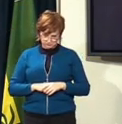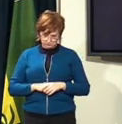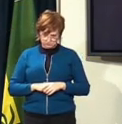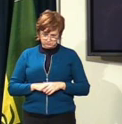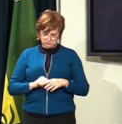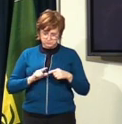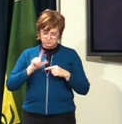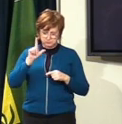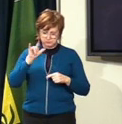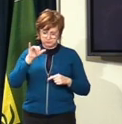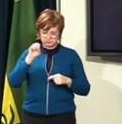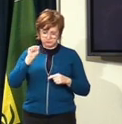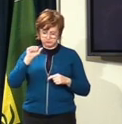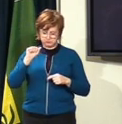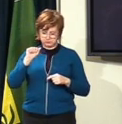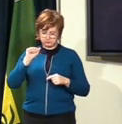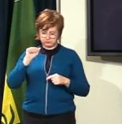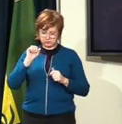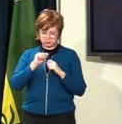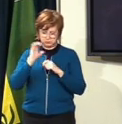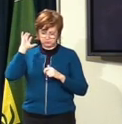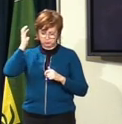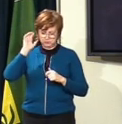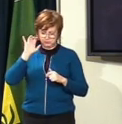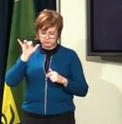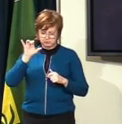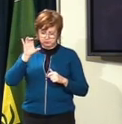We have Lisa Schick with CJME.